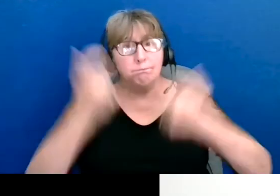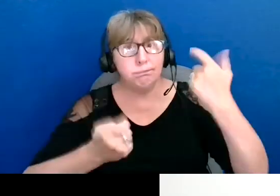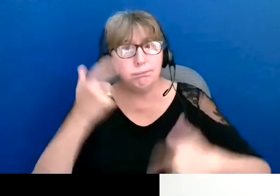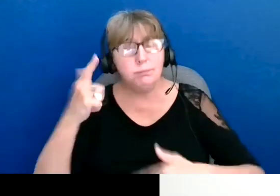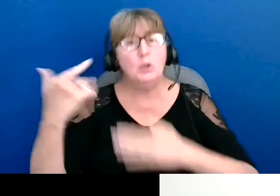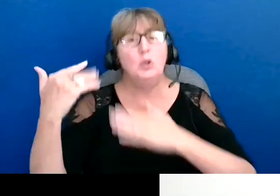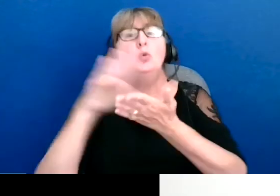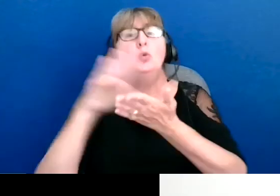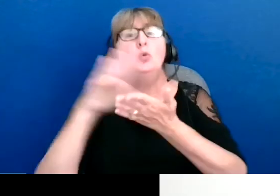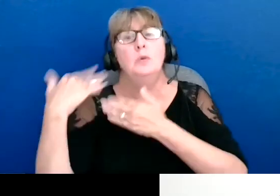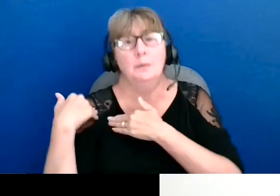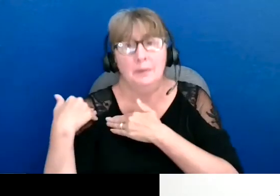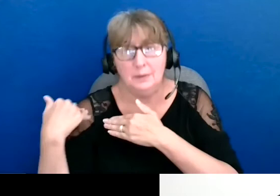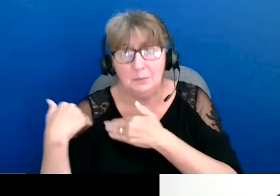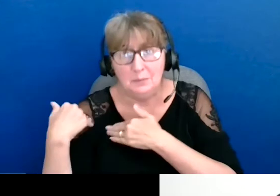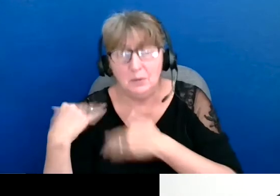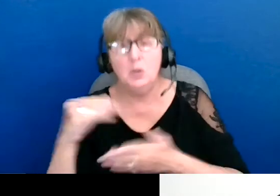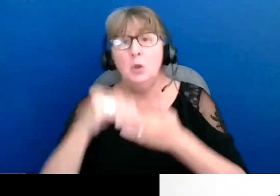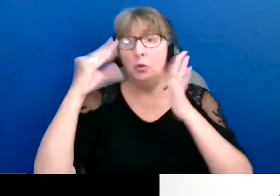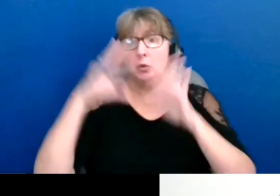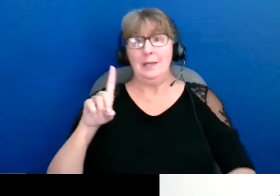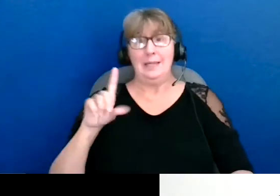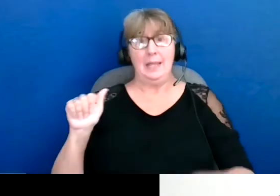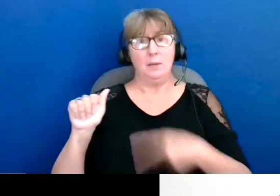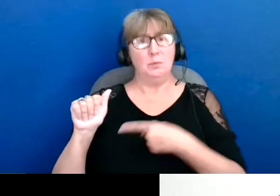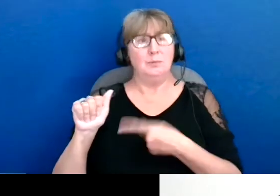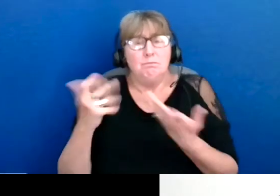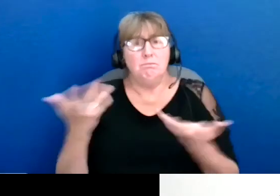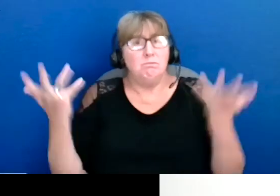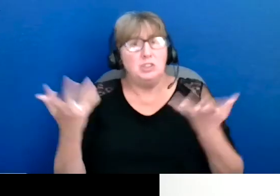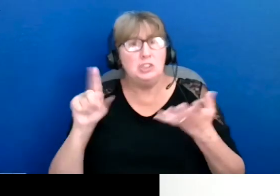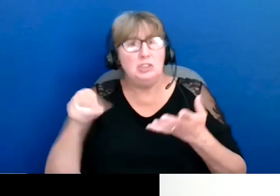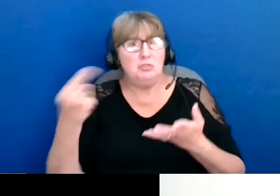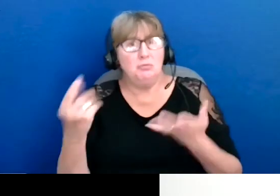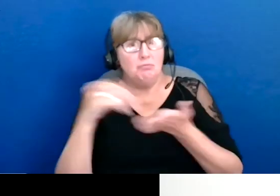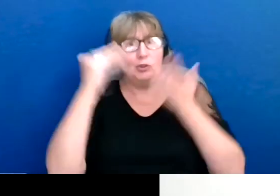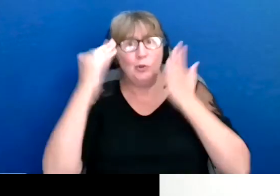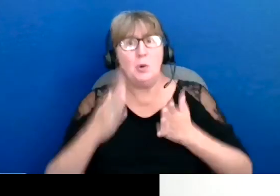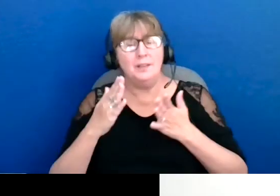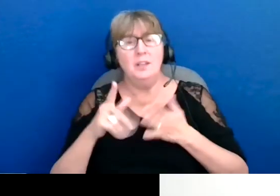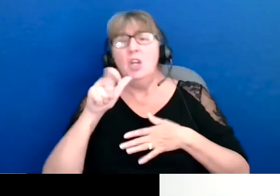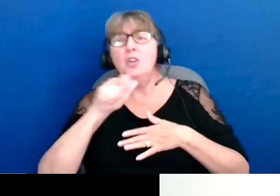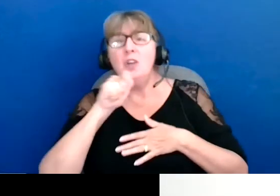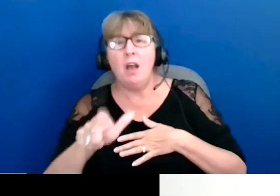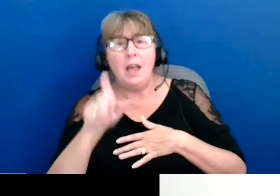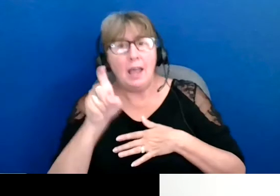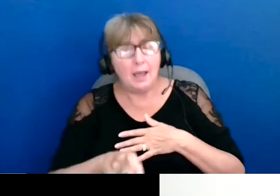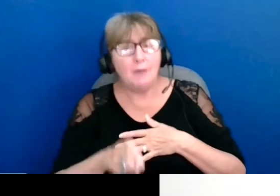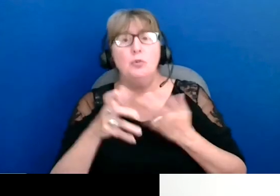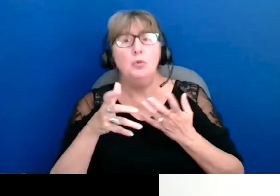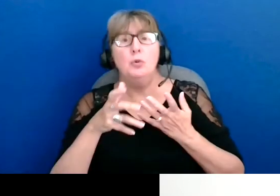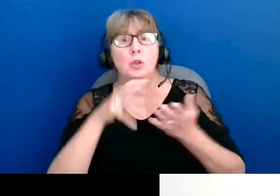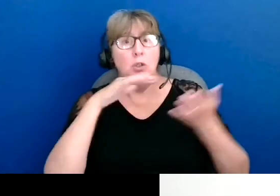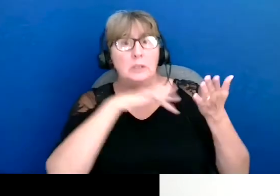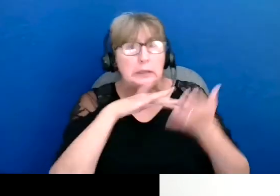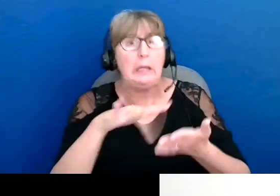students should just be students. We shouldn't have to also juggle making accommodations,